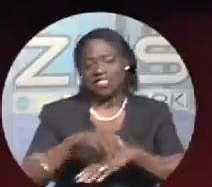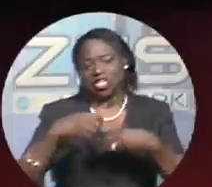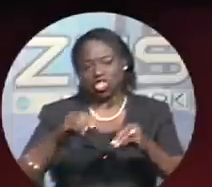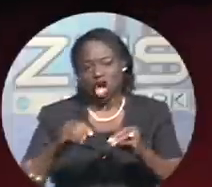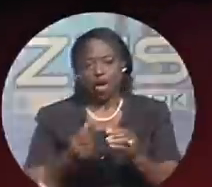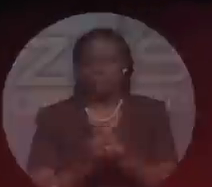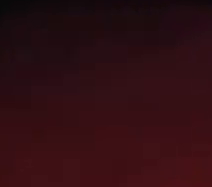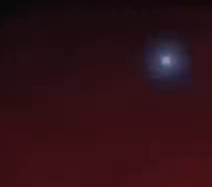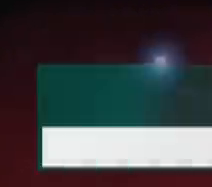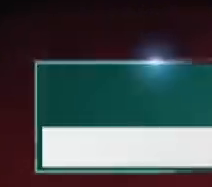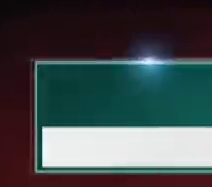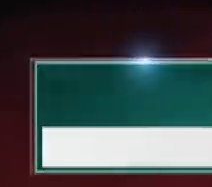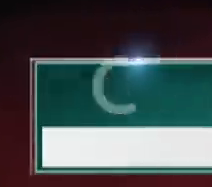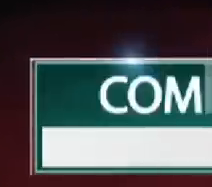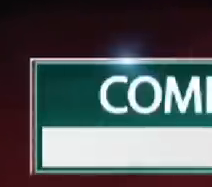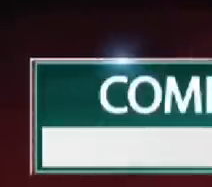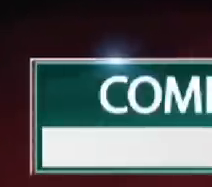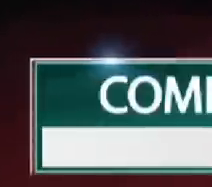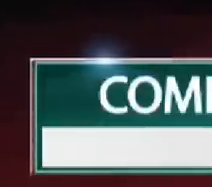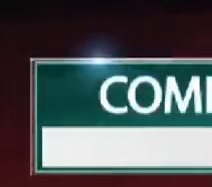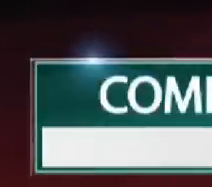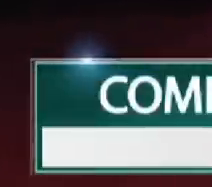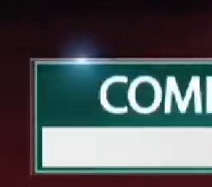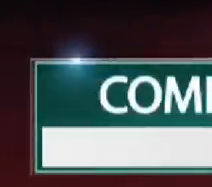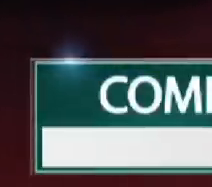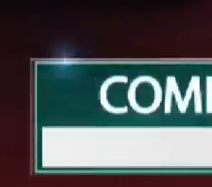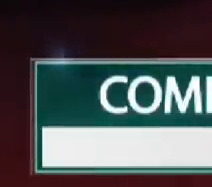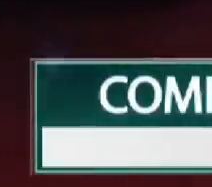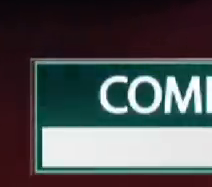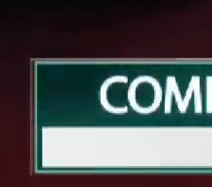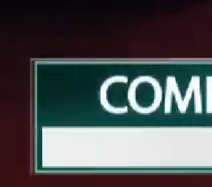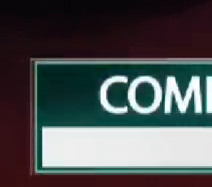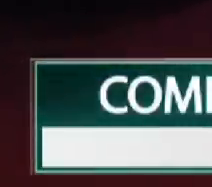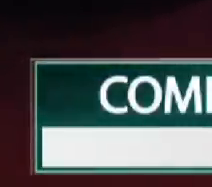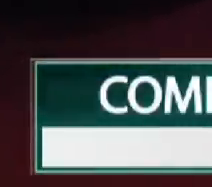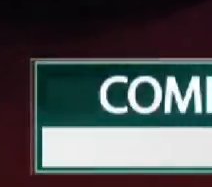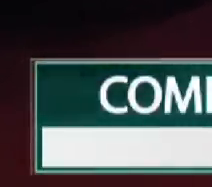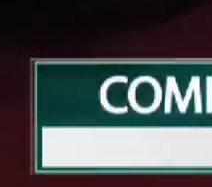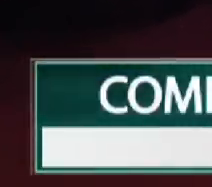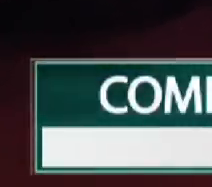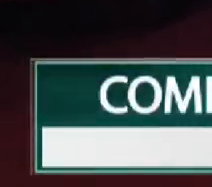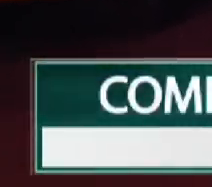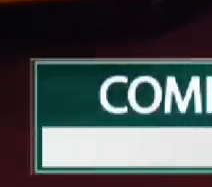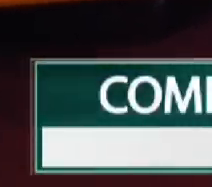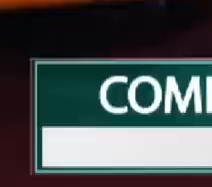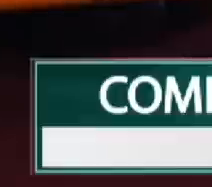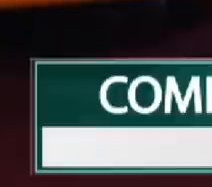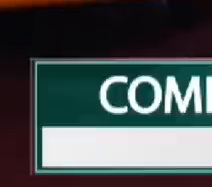Gunshots fired, one man dead in Nassau Village. The details straight ahead.